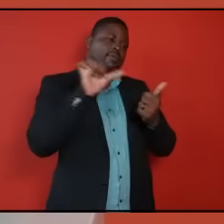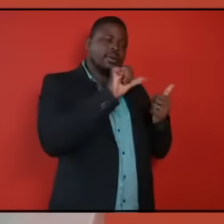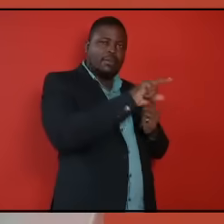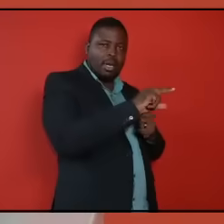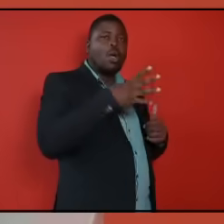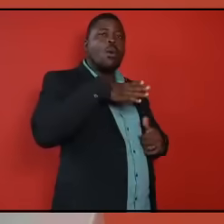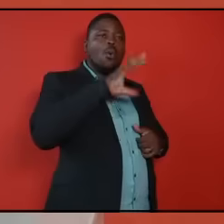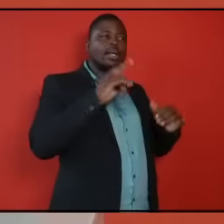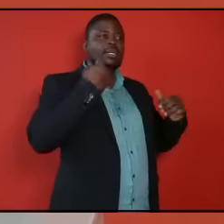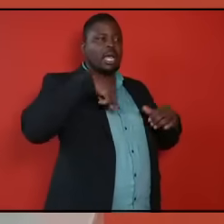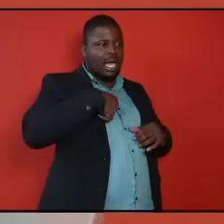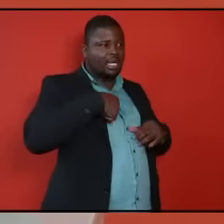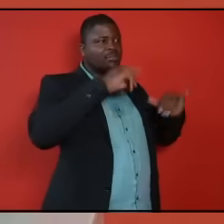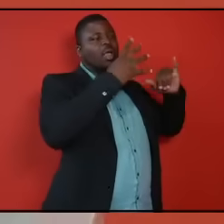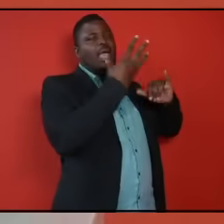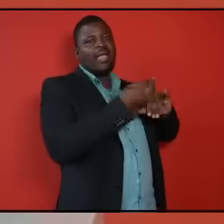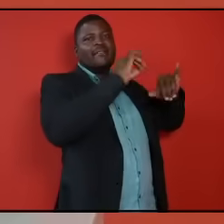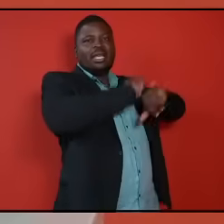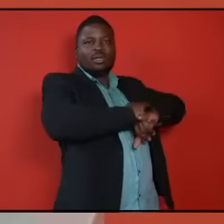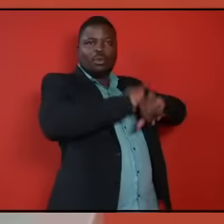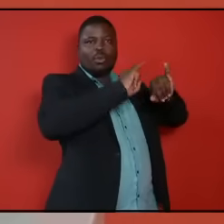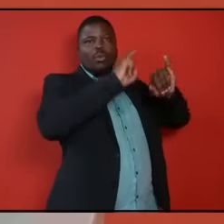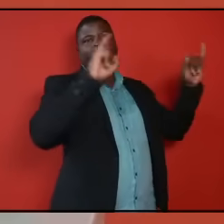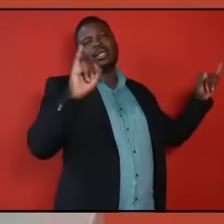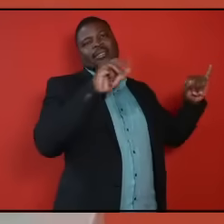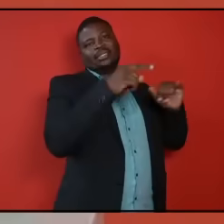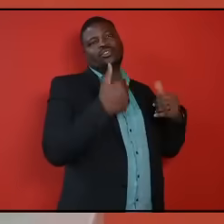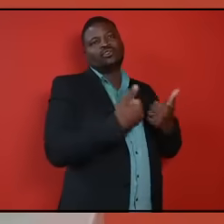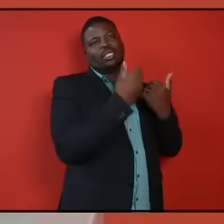worse situation than we are in now.